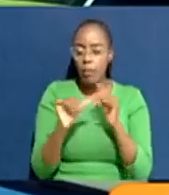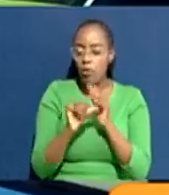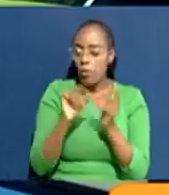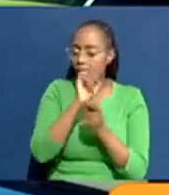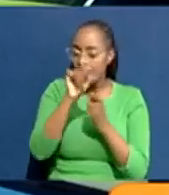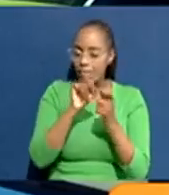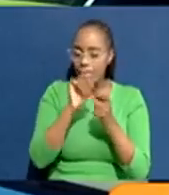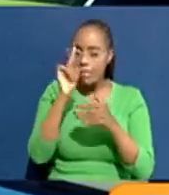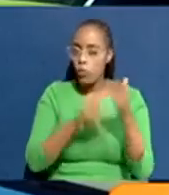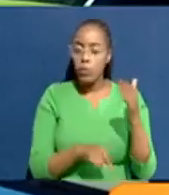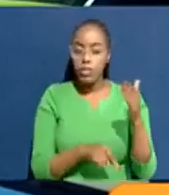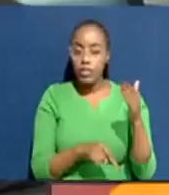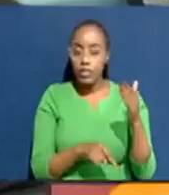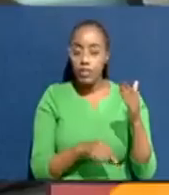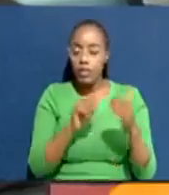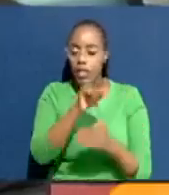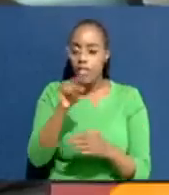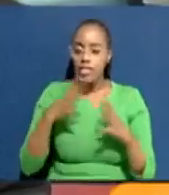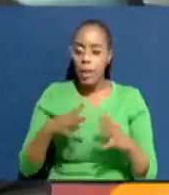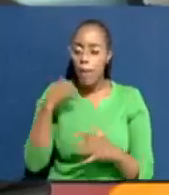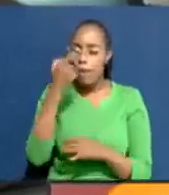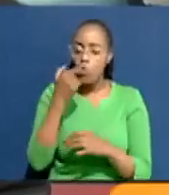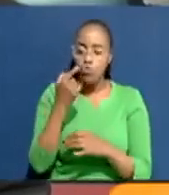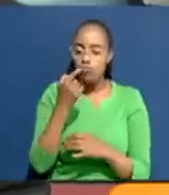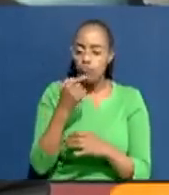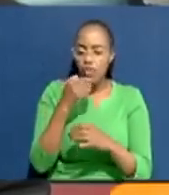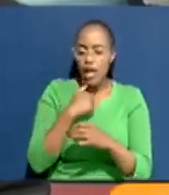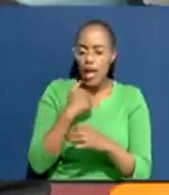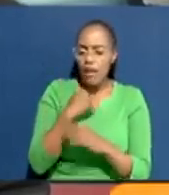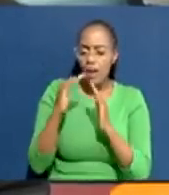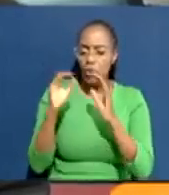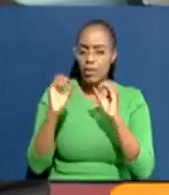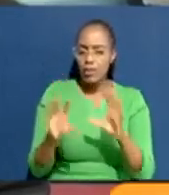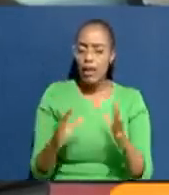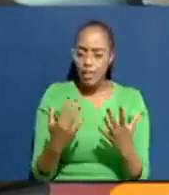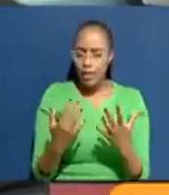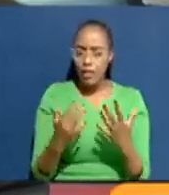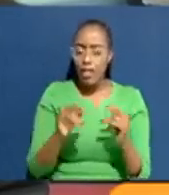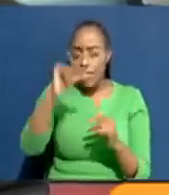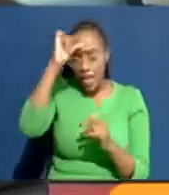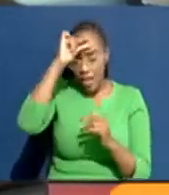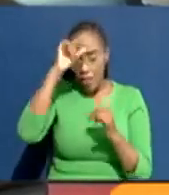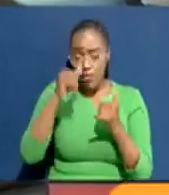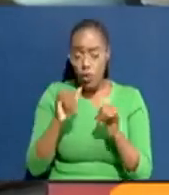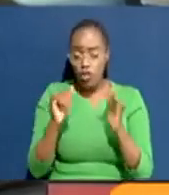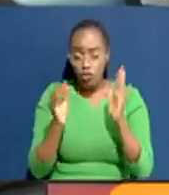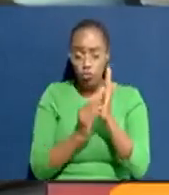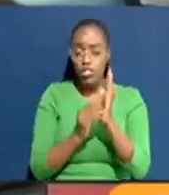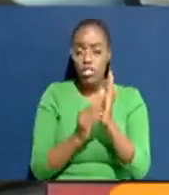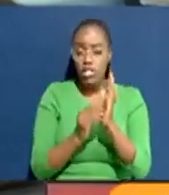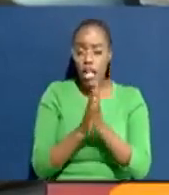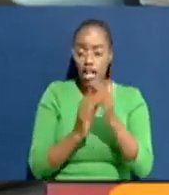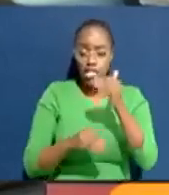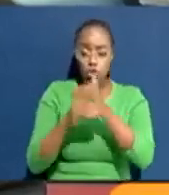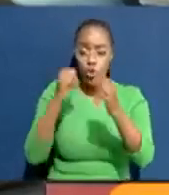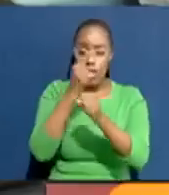exactly is it? Who are these homeless Kenyans that government is trying to house? And government is trying to impose, you know,